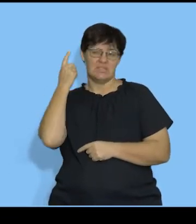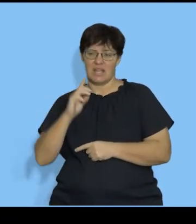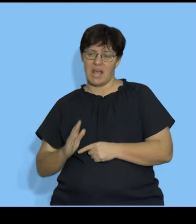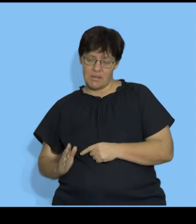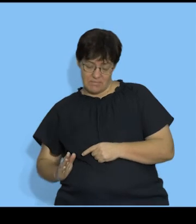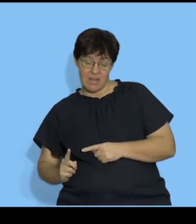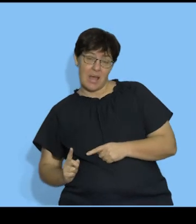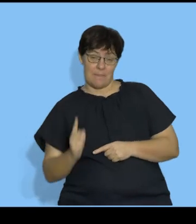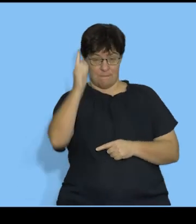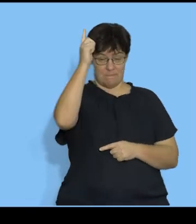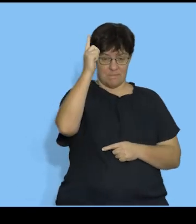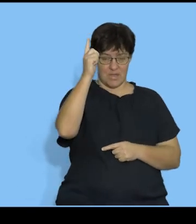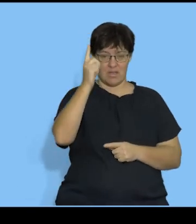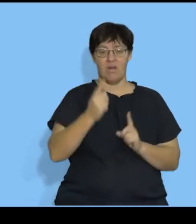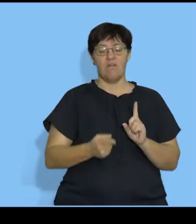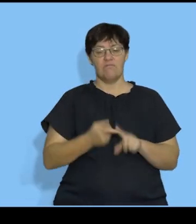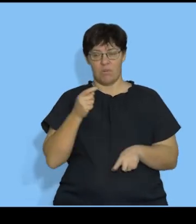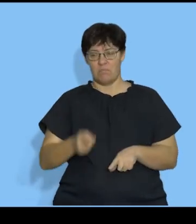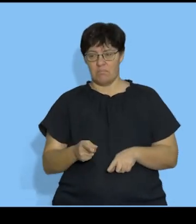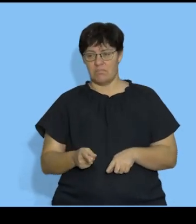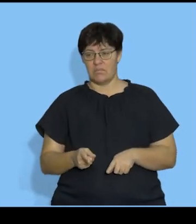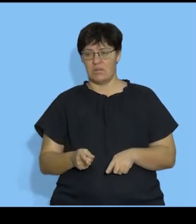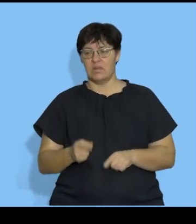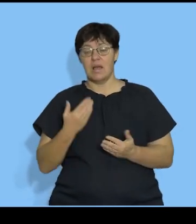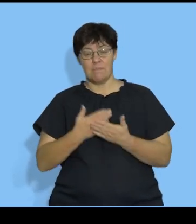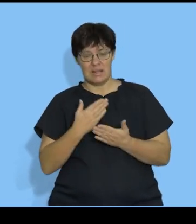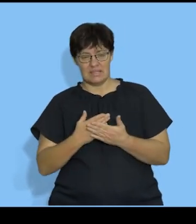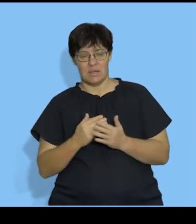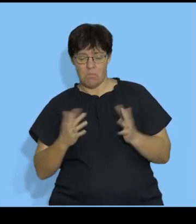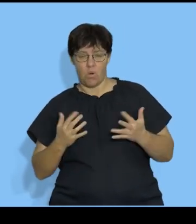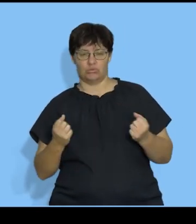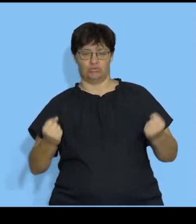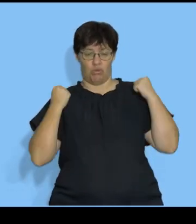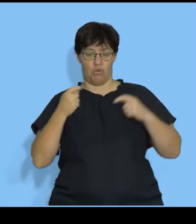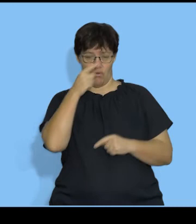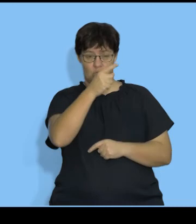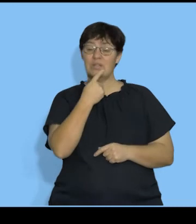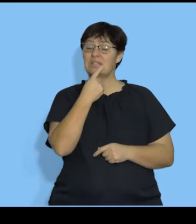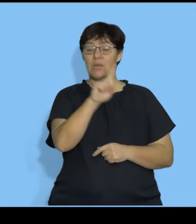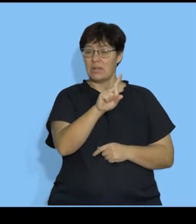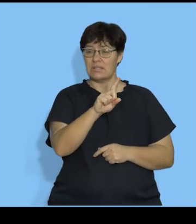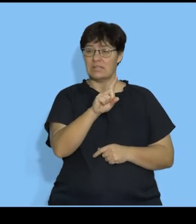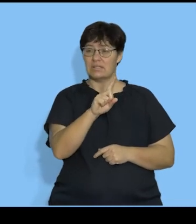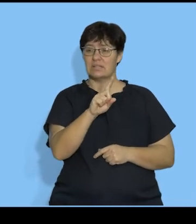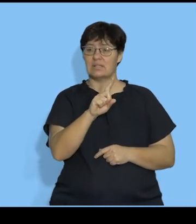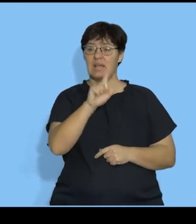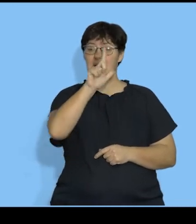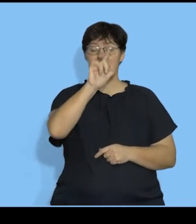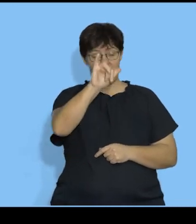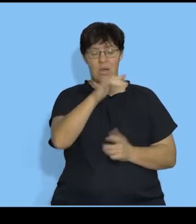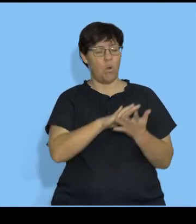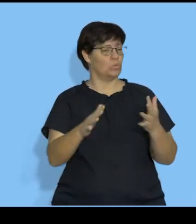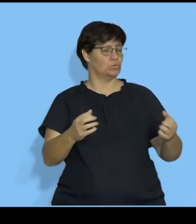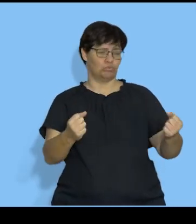it says to us increasing reducing ability. So what are we saying? We are saying that lithium is a